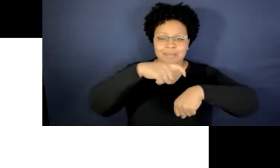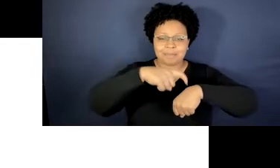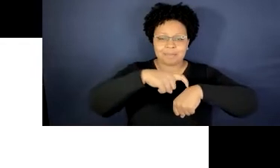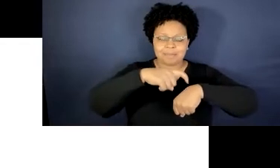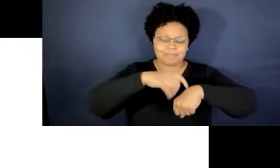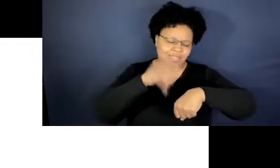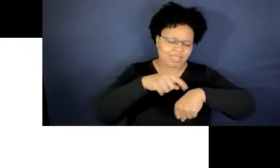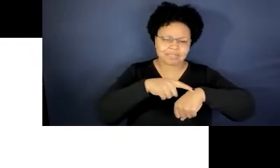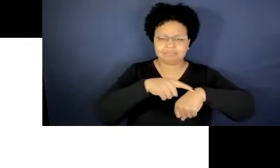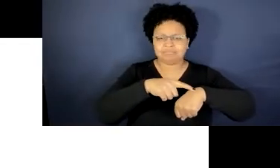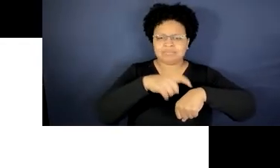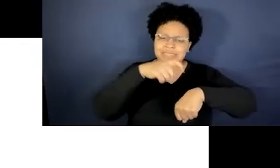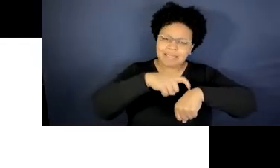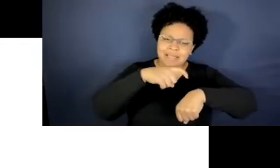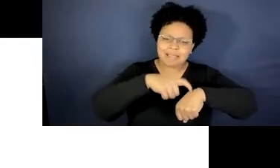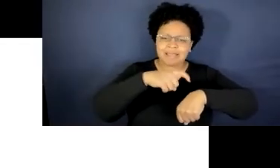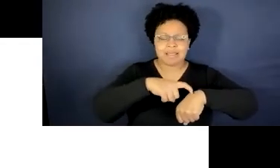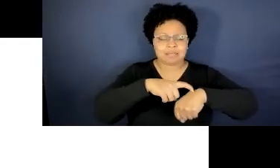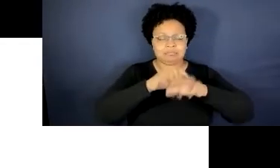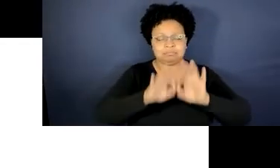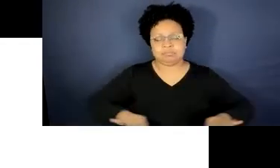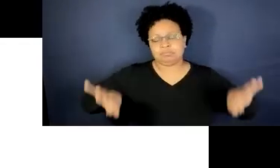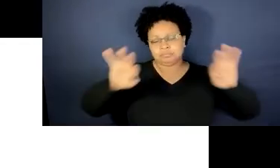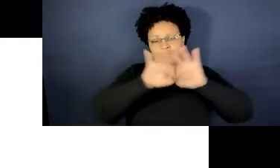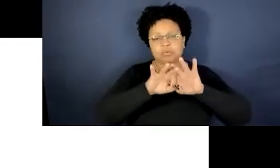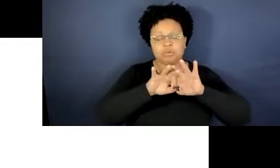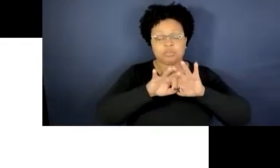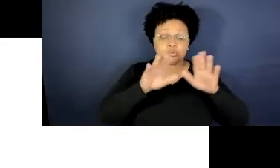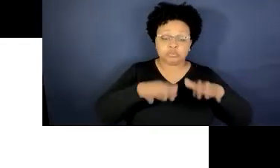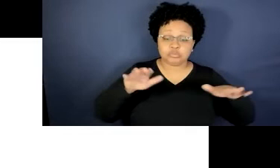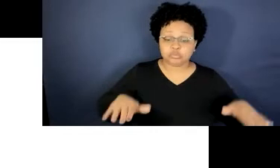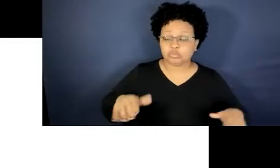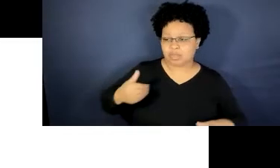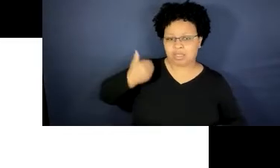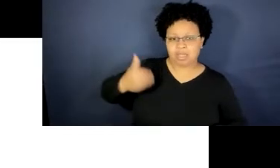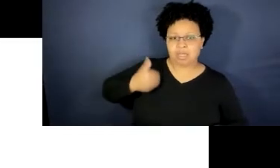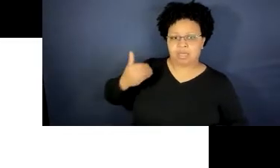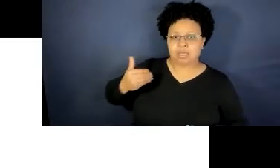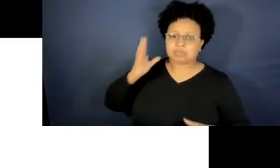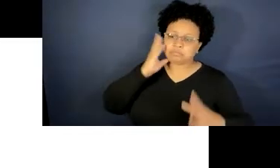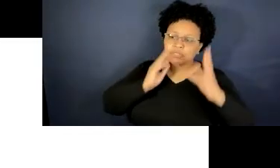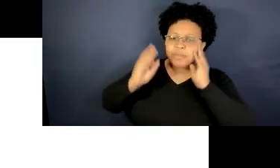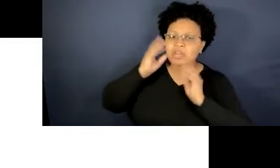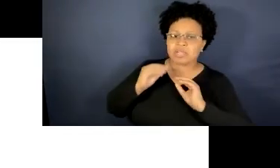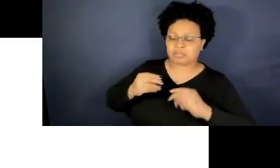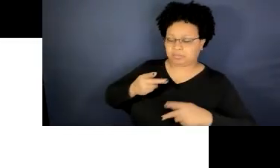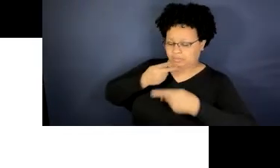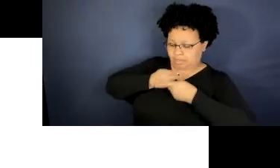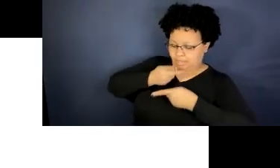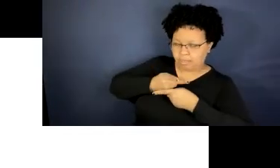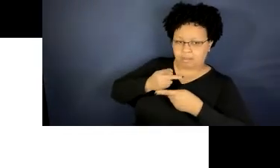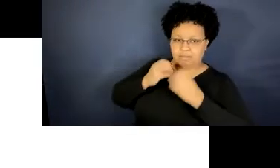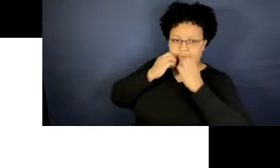it takes. And a child's early experiences of being nurtured and developing a bond with